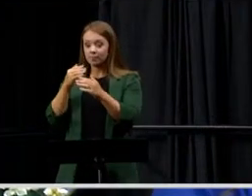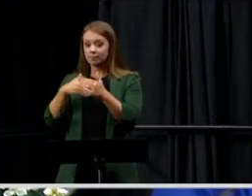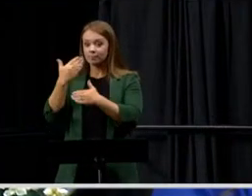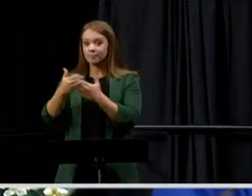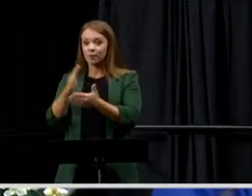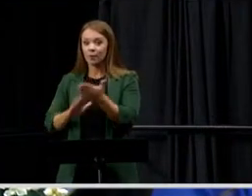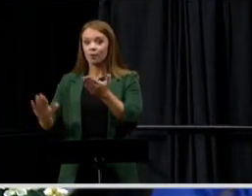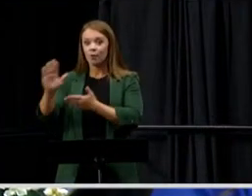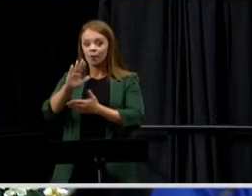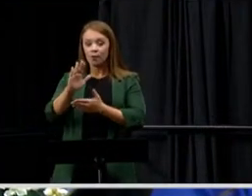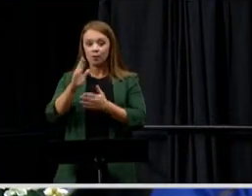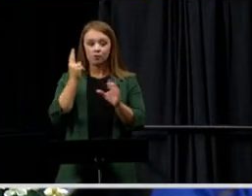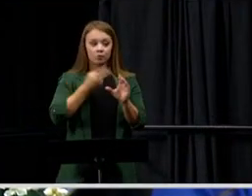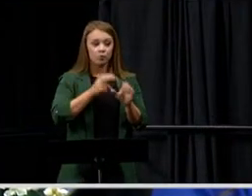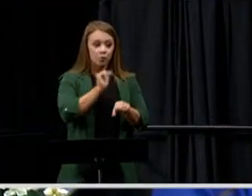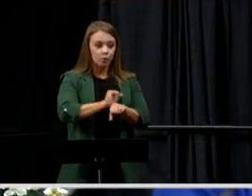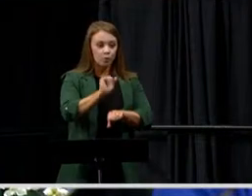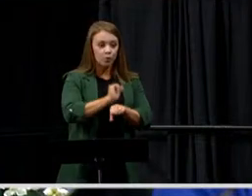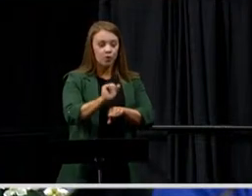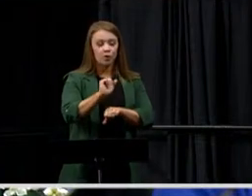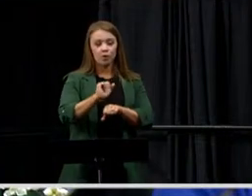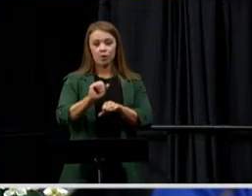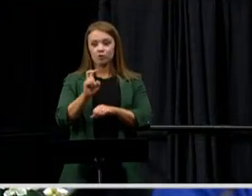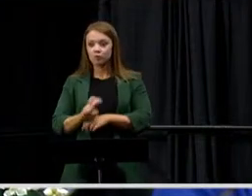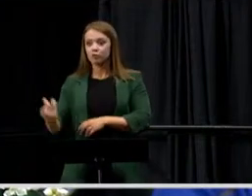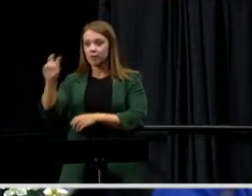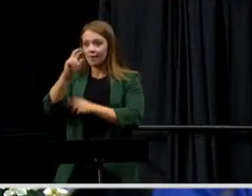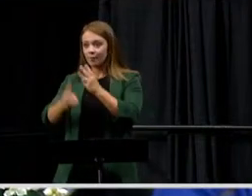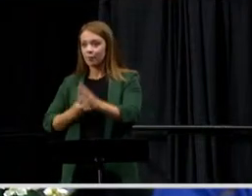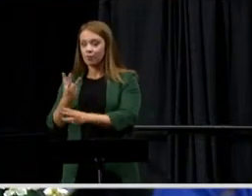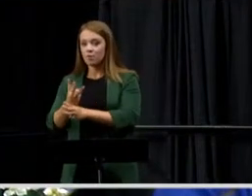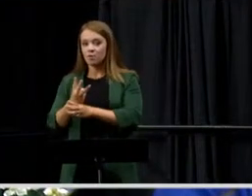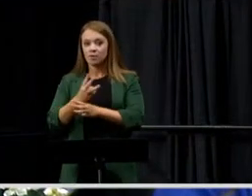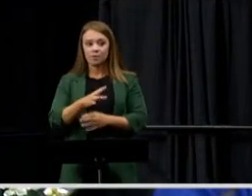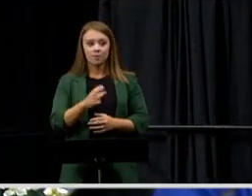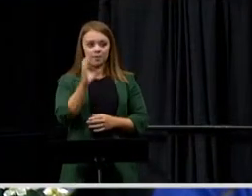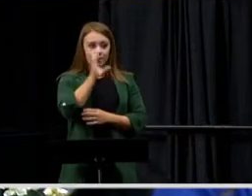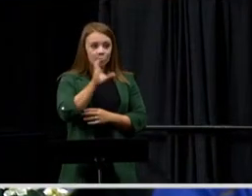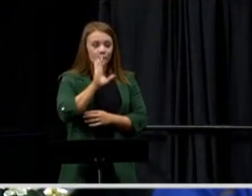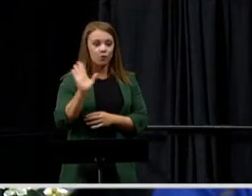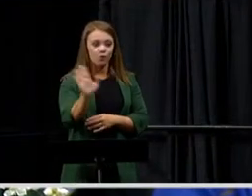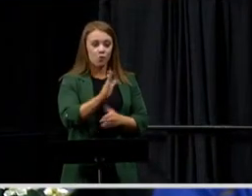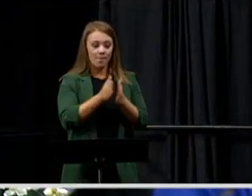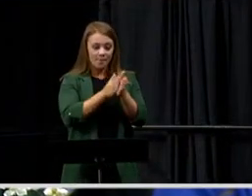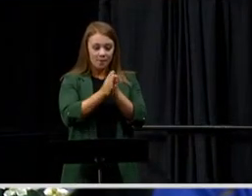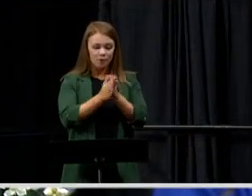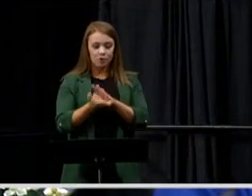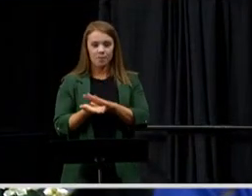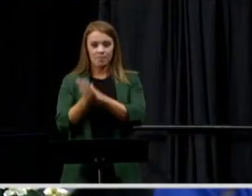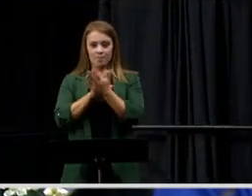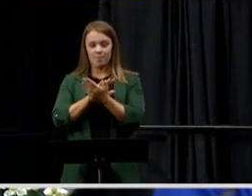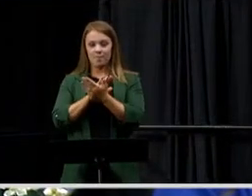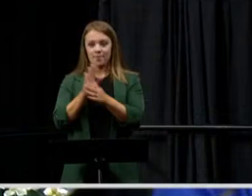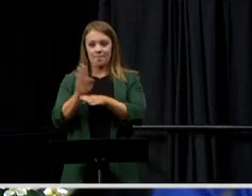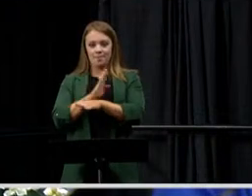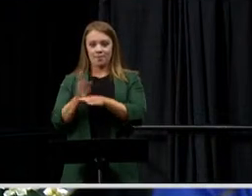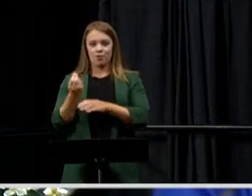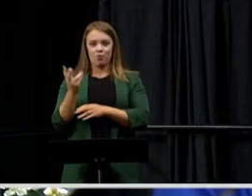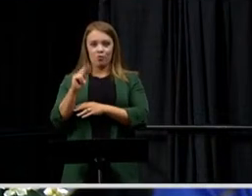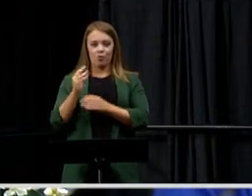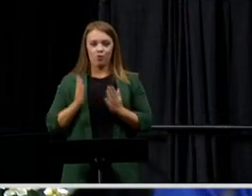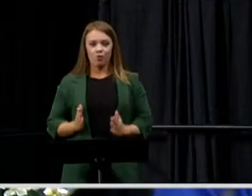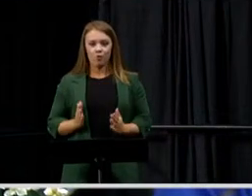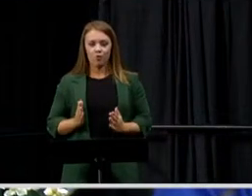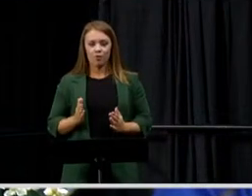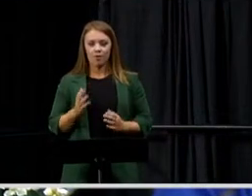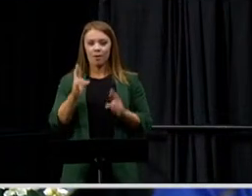the workforce, traveling the world, discovering your passions, or becoming an entrepreneur, I hope that each and every